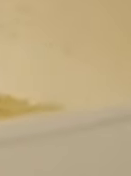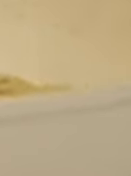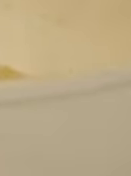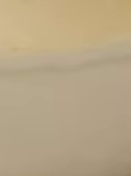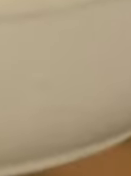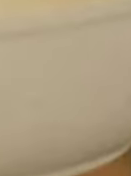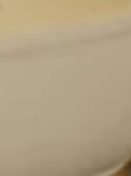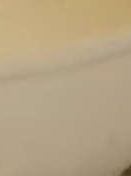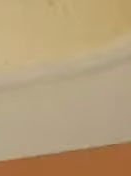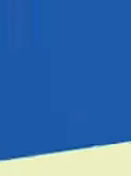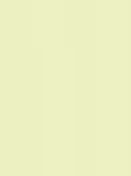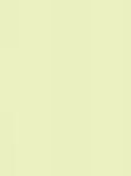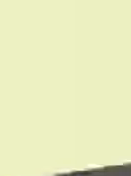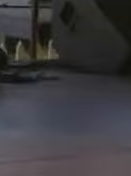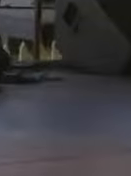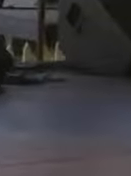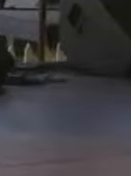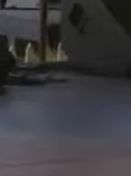things I love doing.